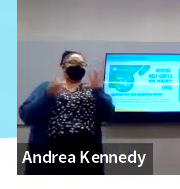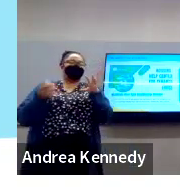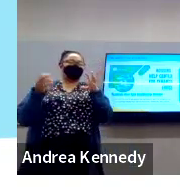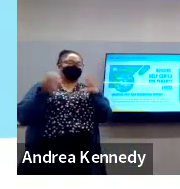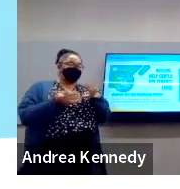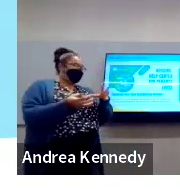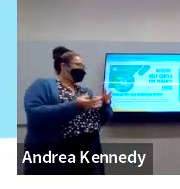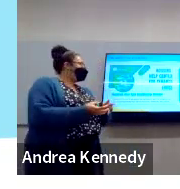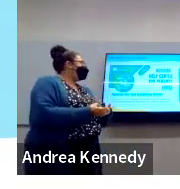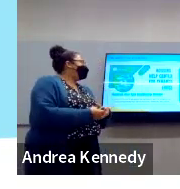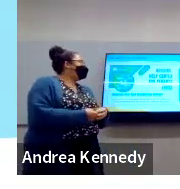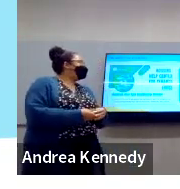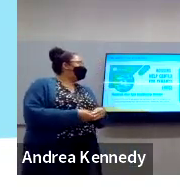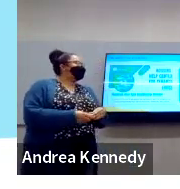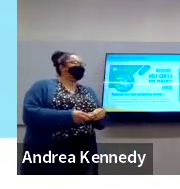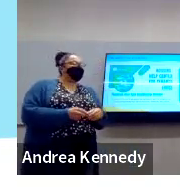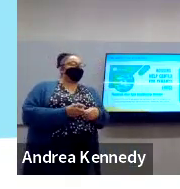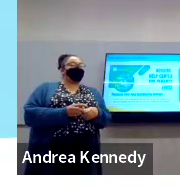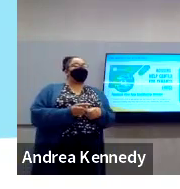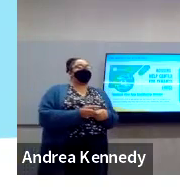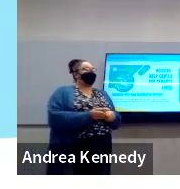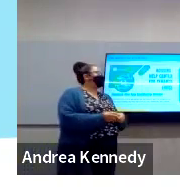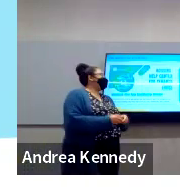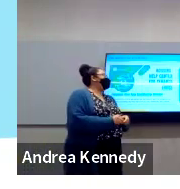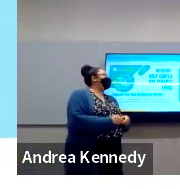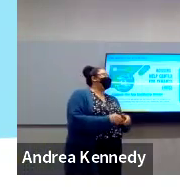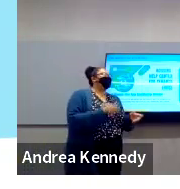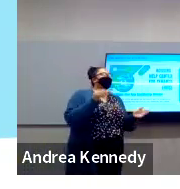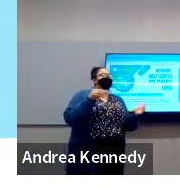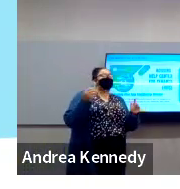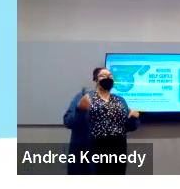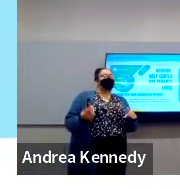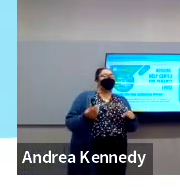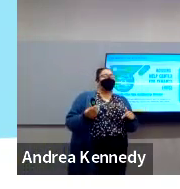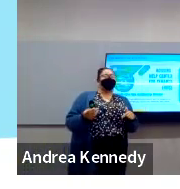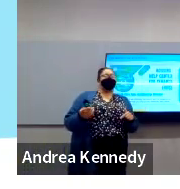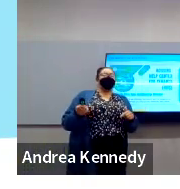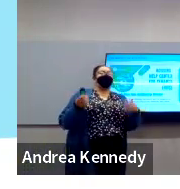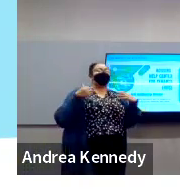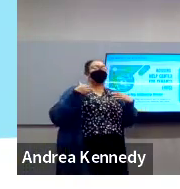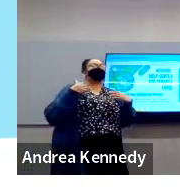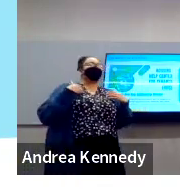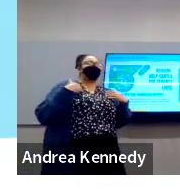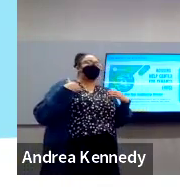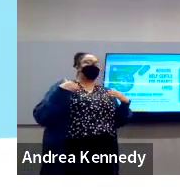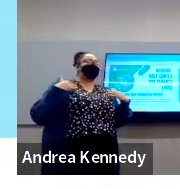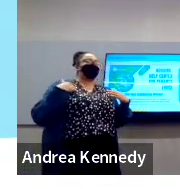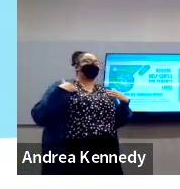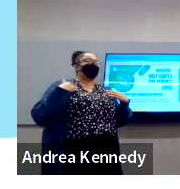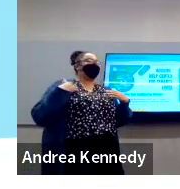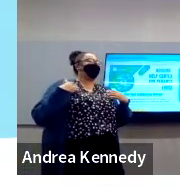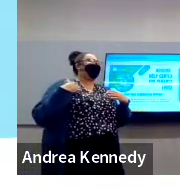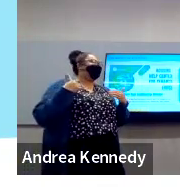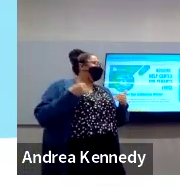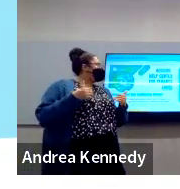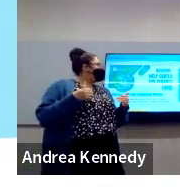that's tenants focused. Every first and third Thursday, it's from 6 to 8 p.m. at our rent